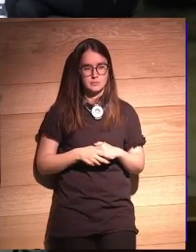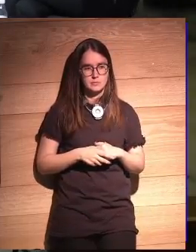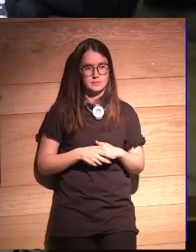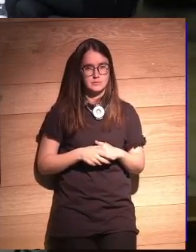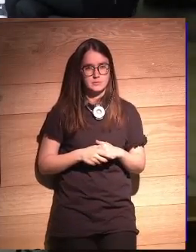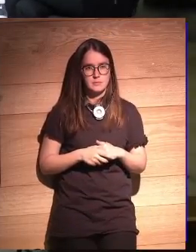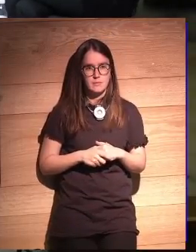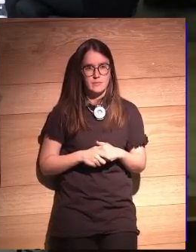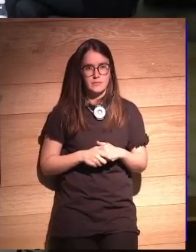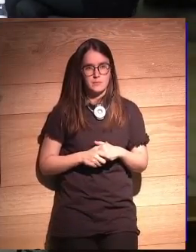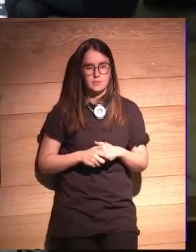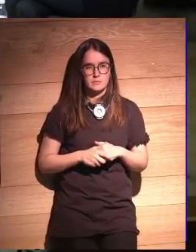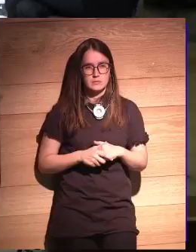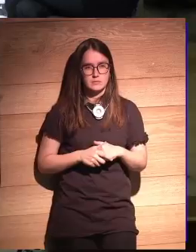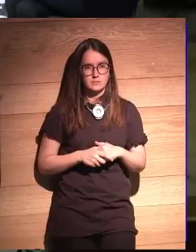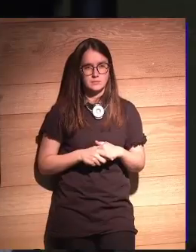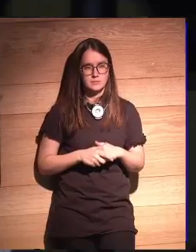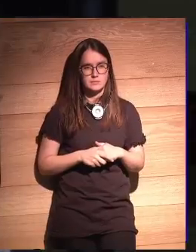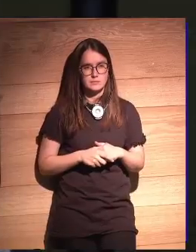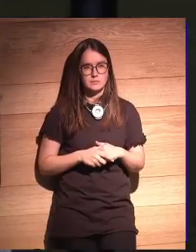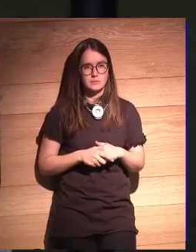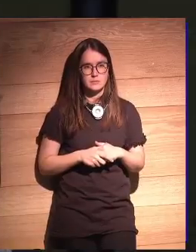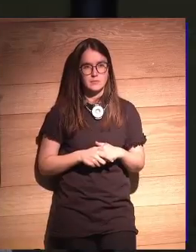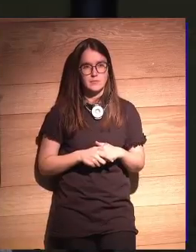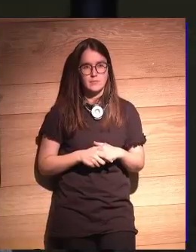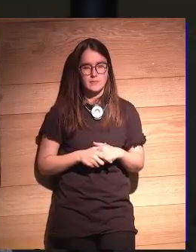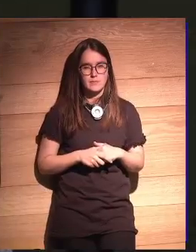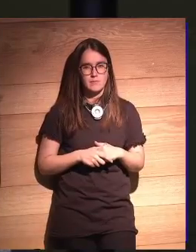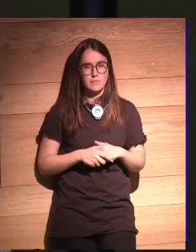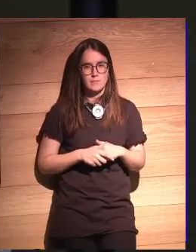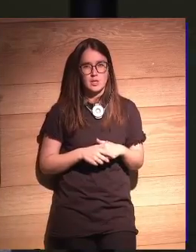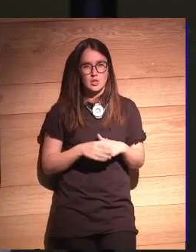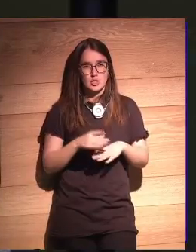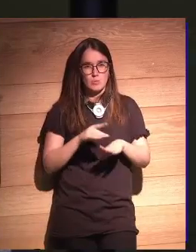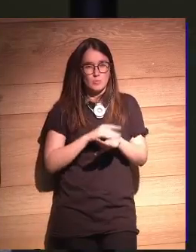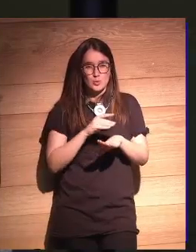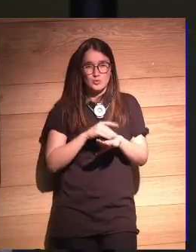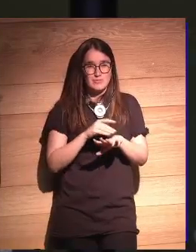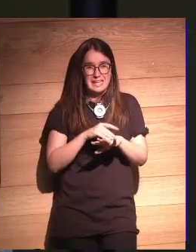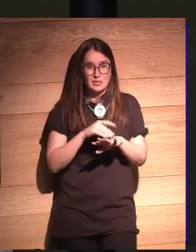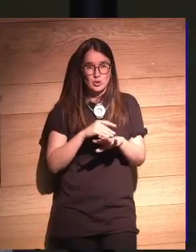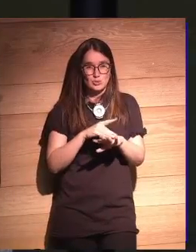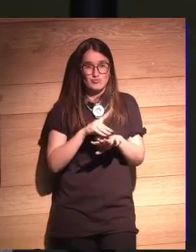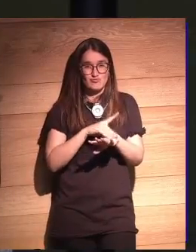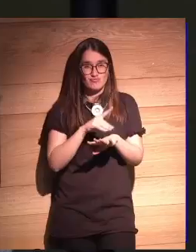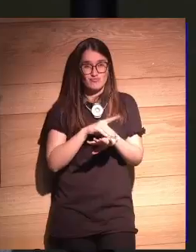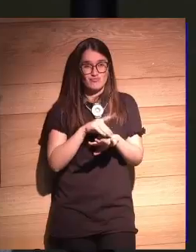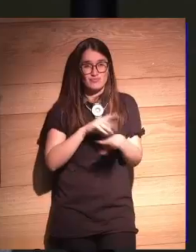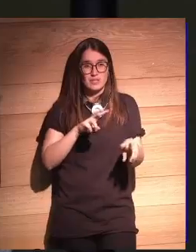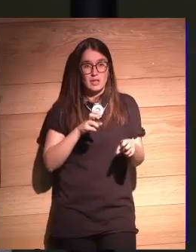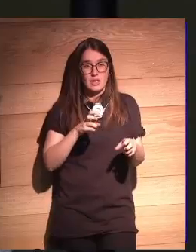don't know about sort of specific demographic predictions, but it is definitely the case that many